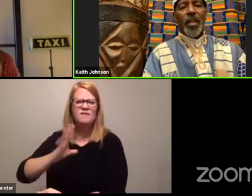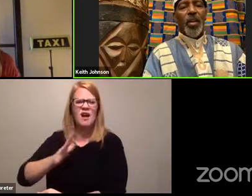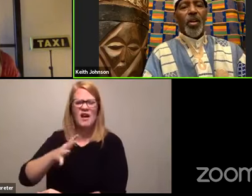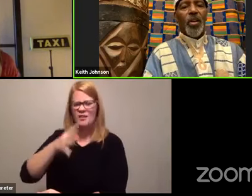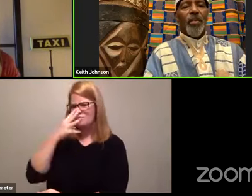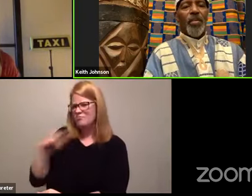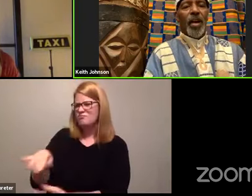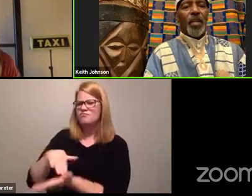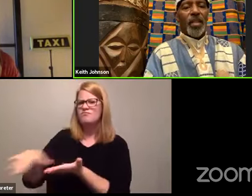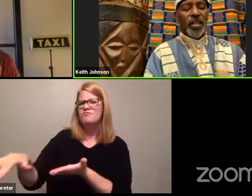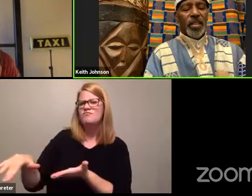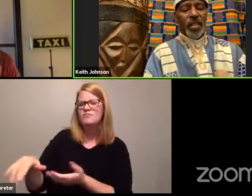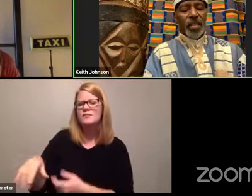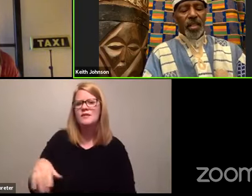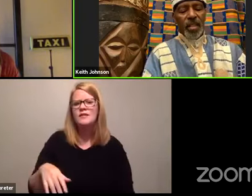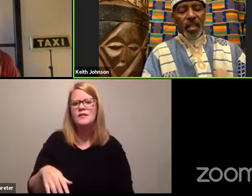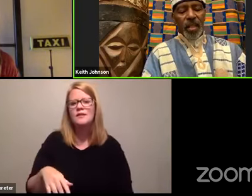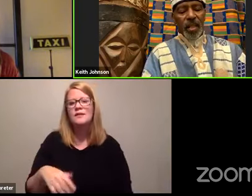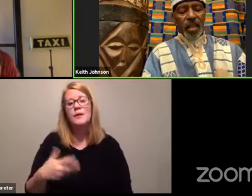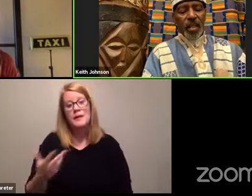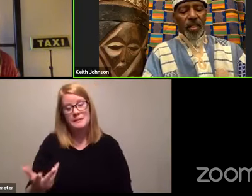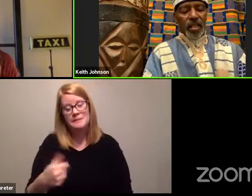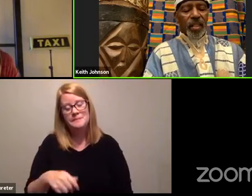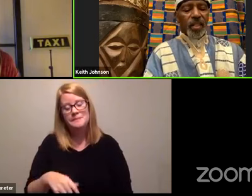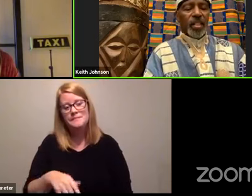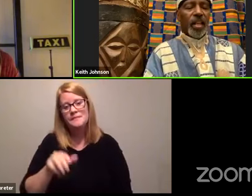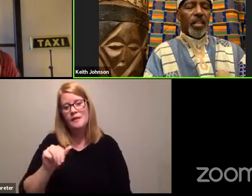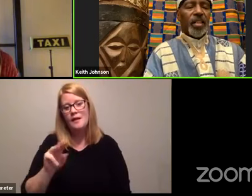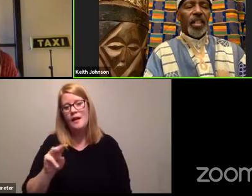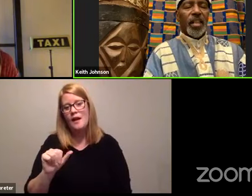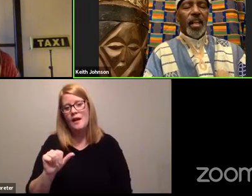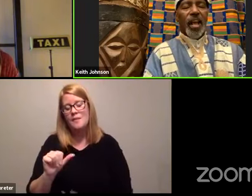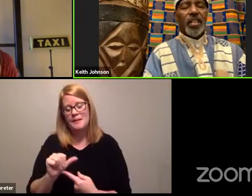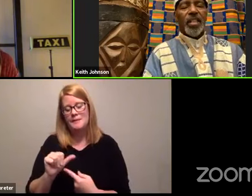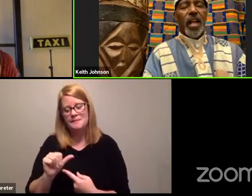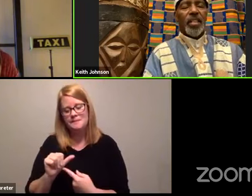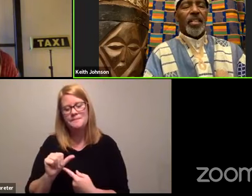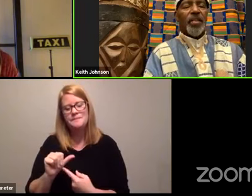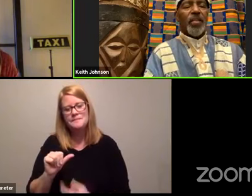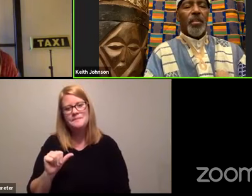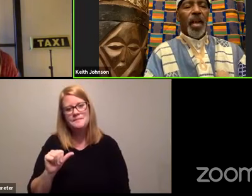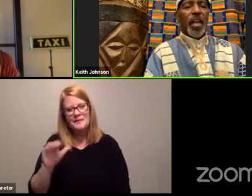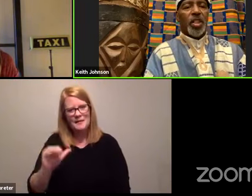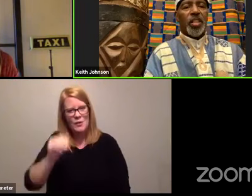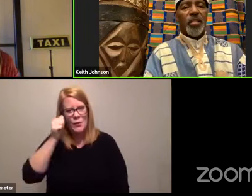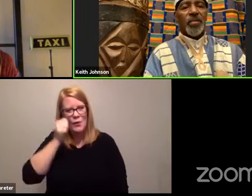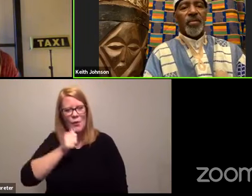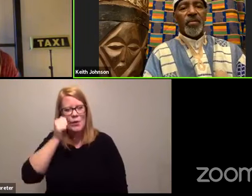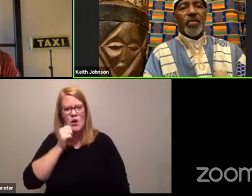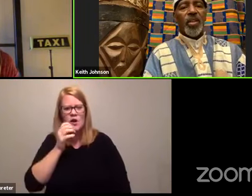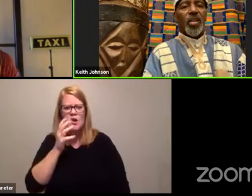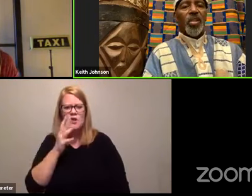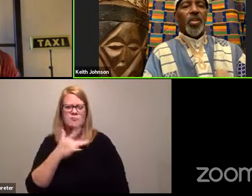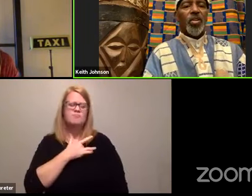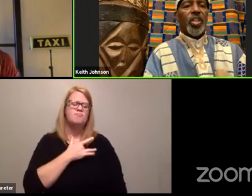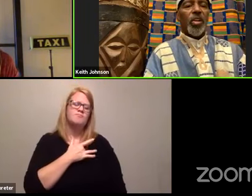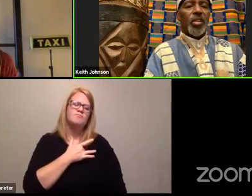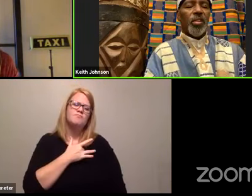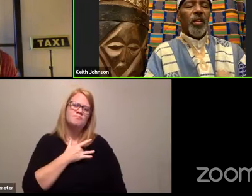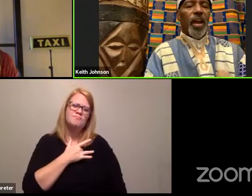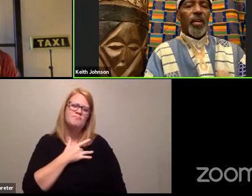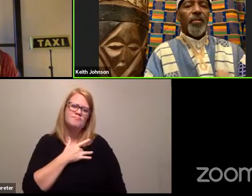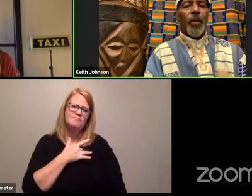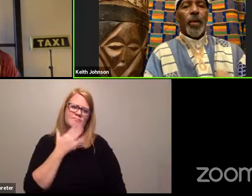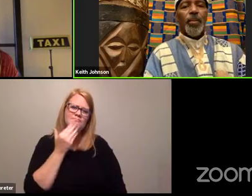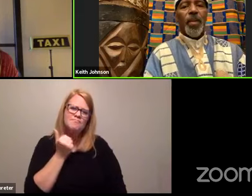But being a girl of Amma's descent, she has lots of compassion. So she